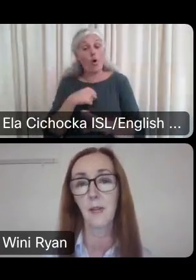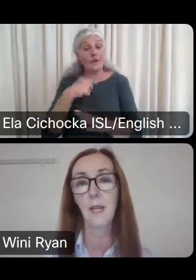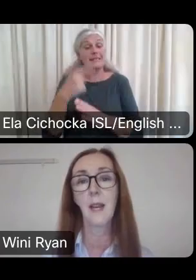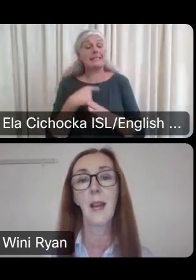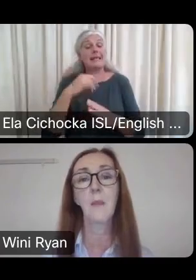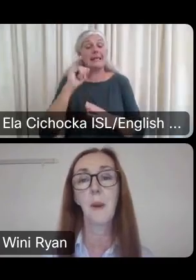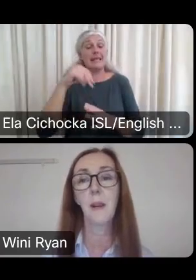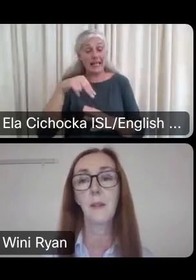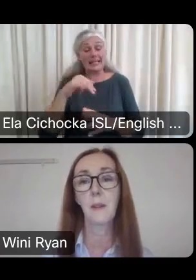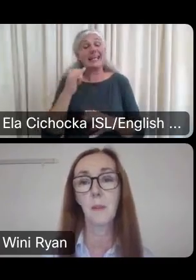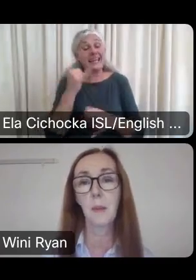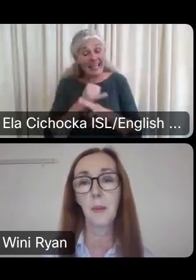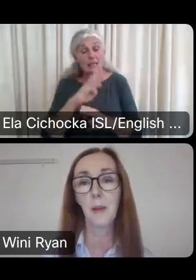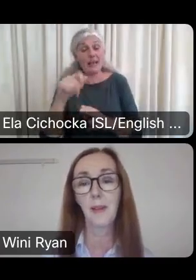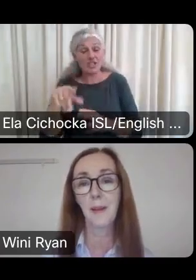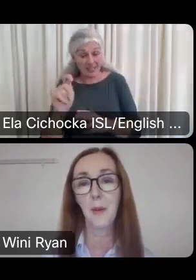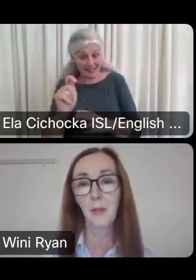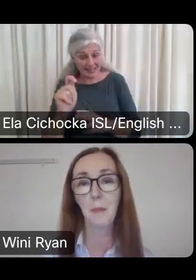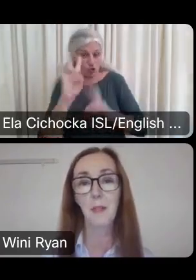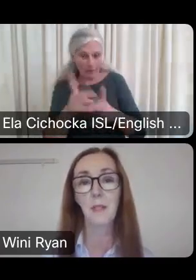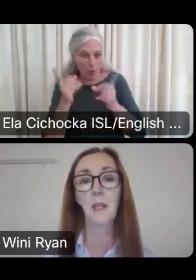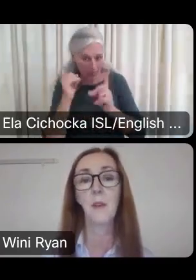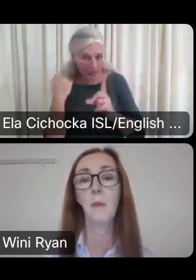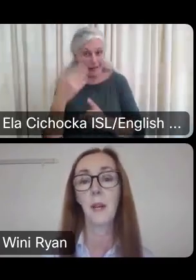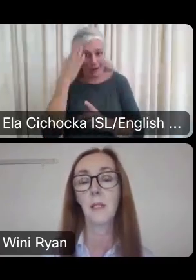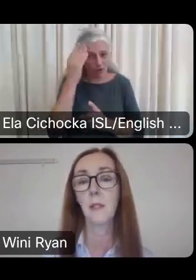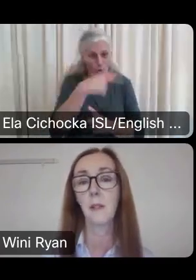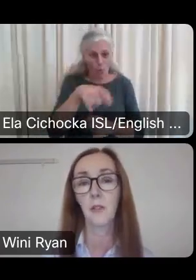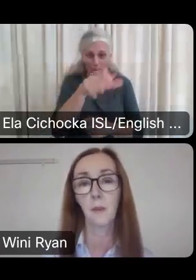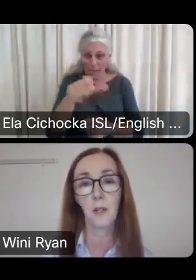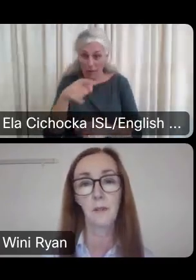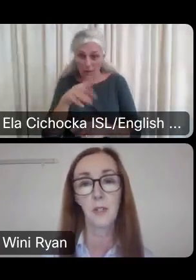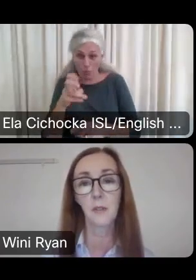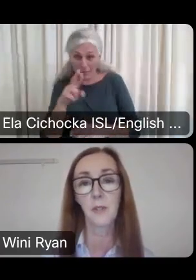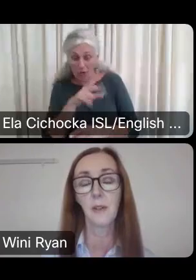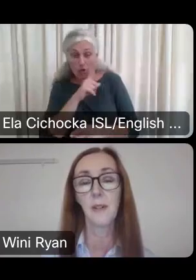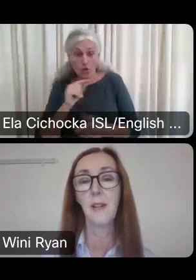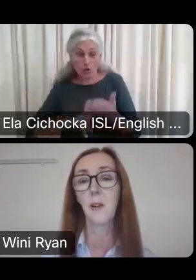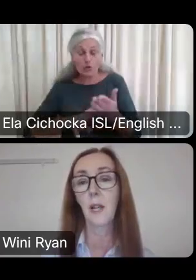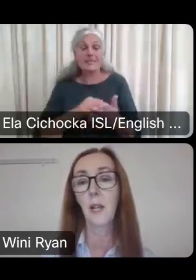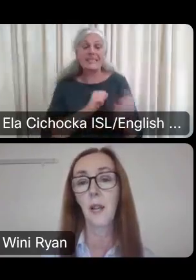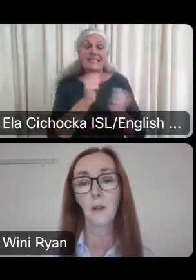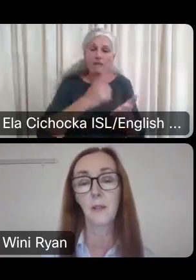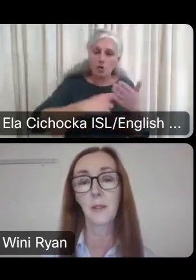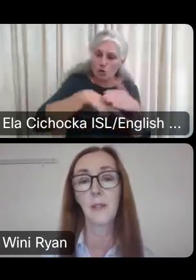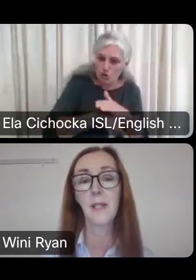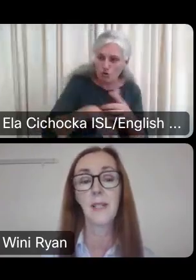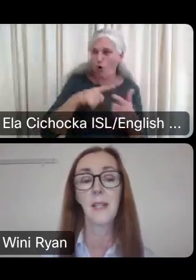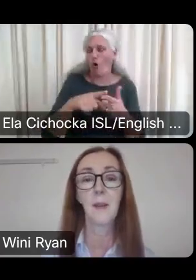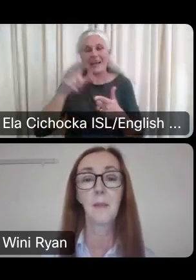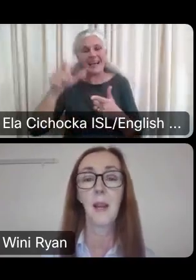survey. I'm aware that there are people on the webinar today who might use the term service user or client